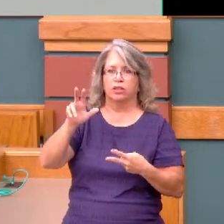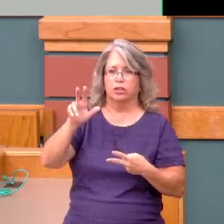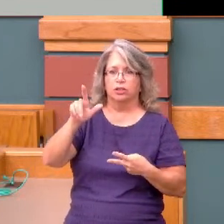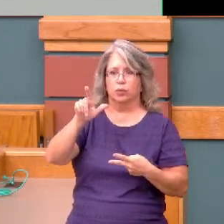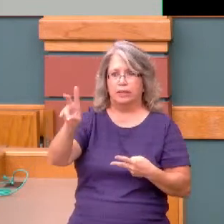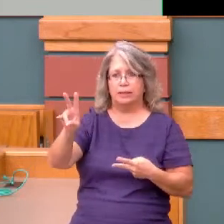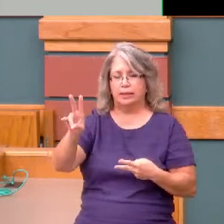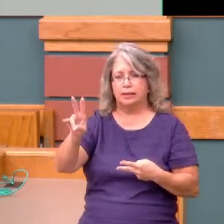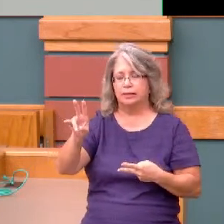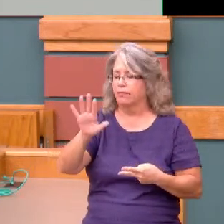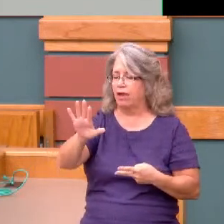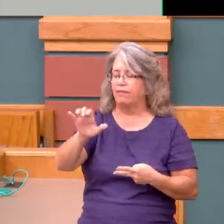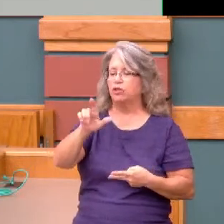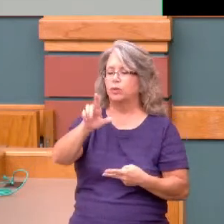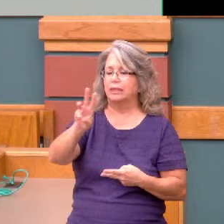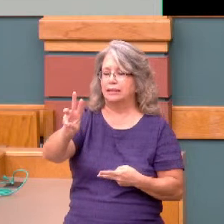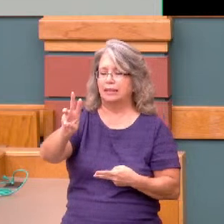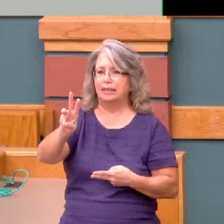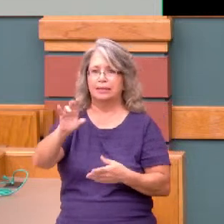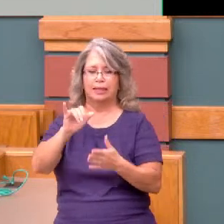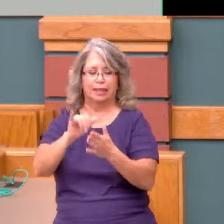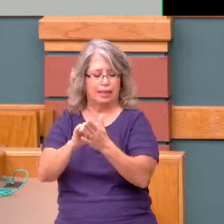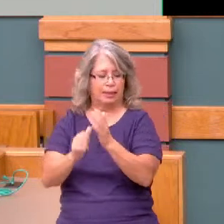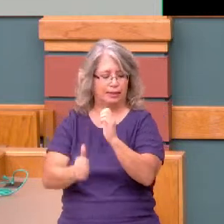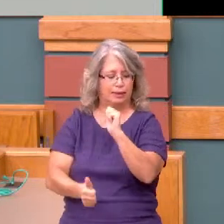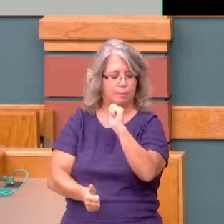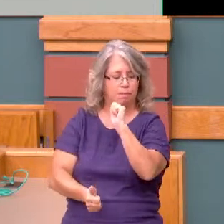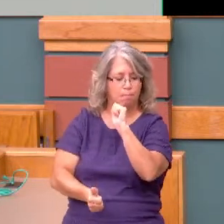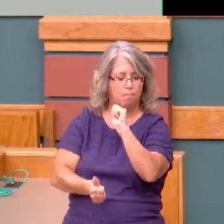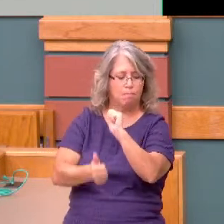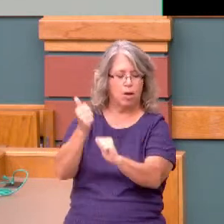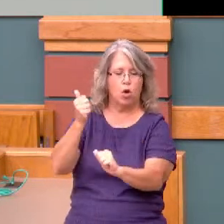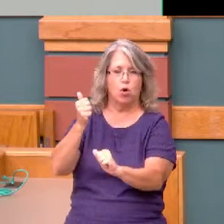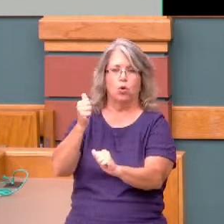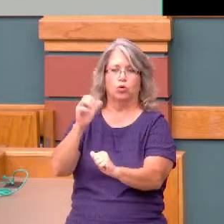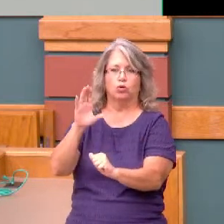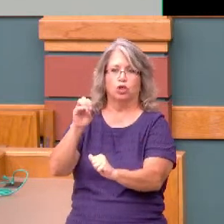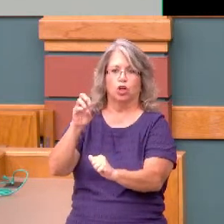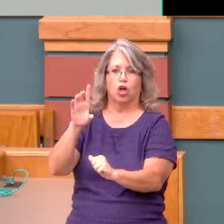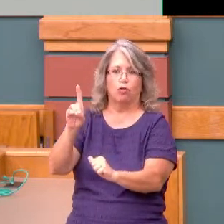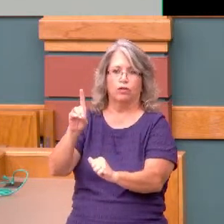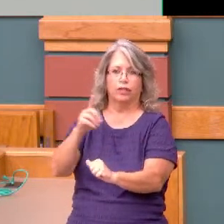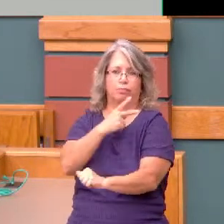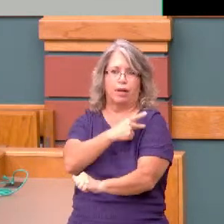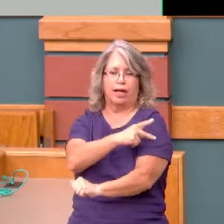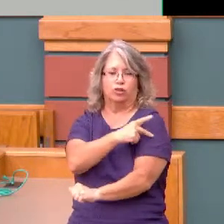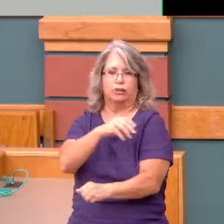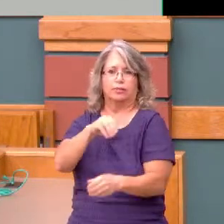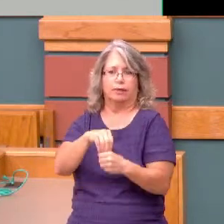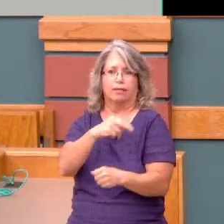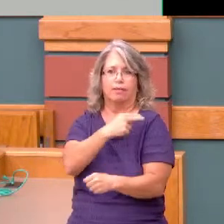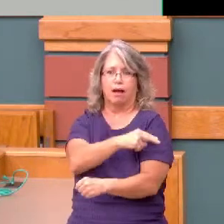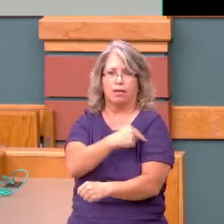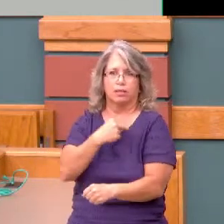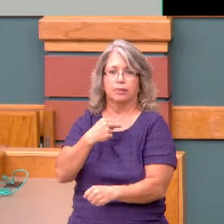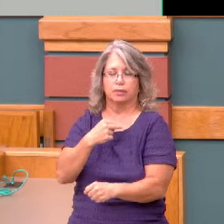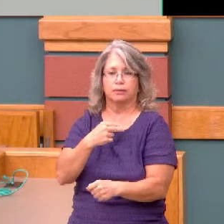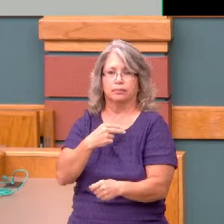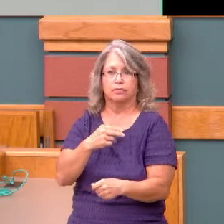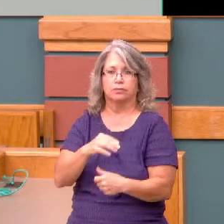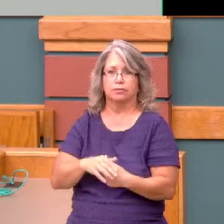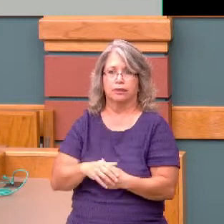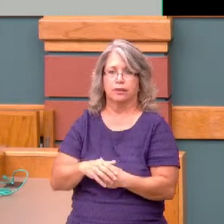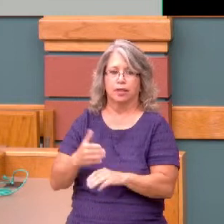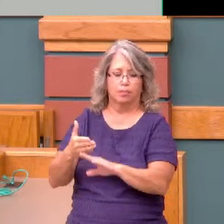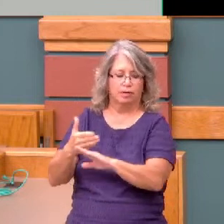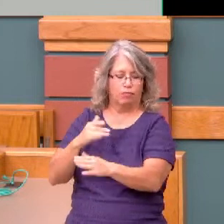is the most COVID inpatients that we've had in 2021 in our hospitals. The all-time high was only two higher